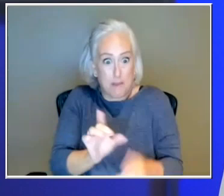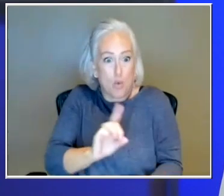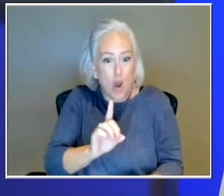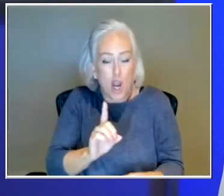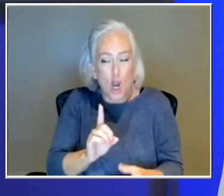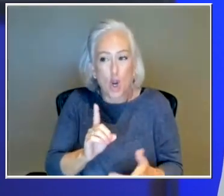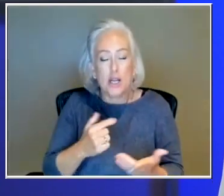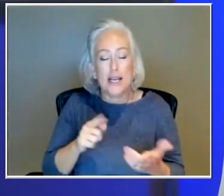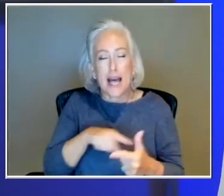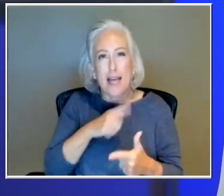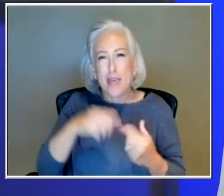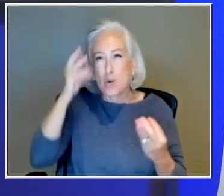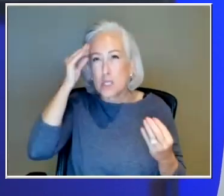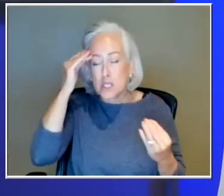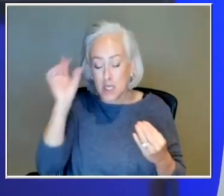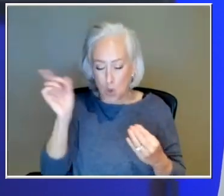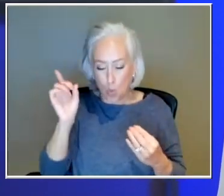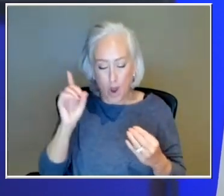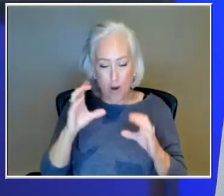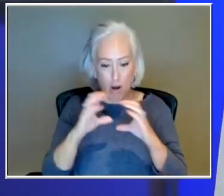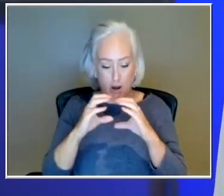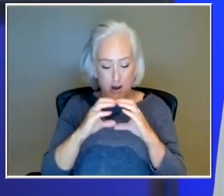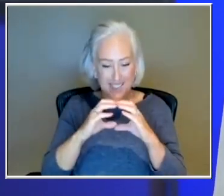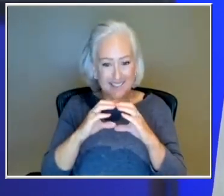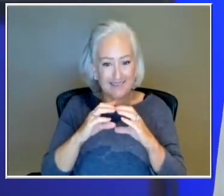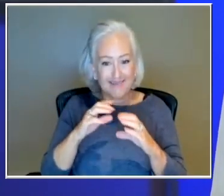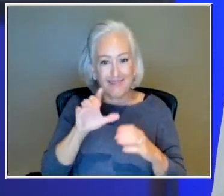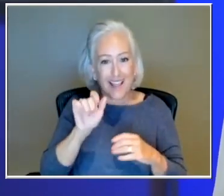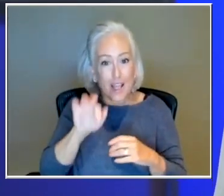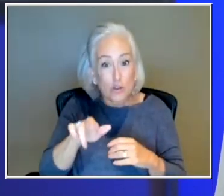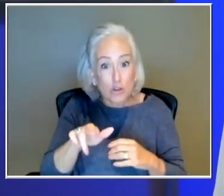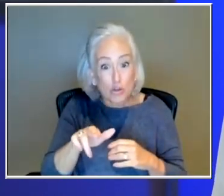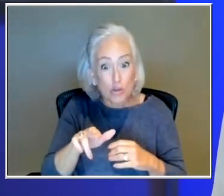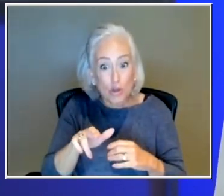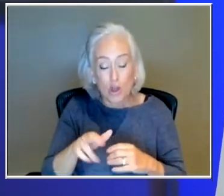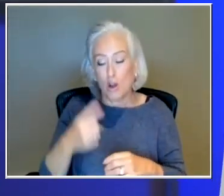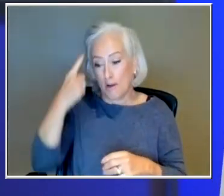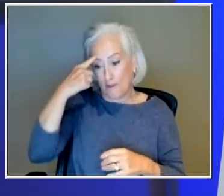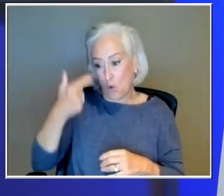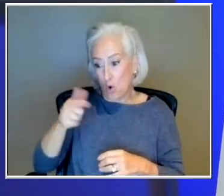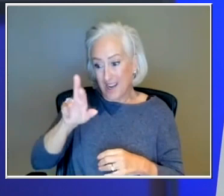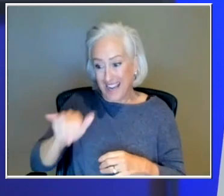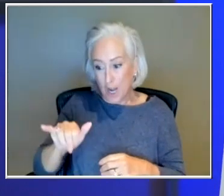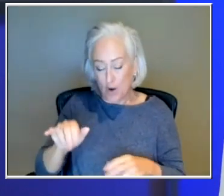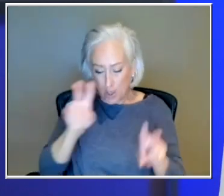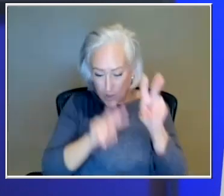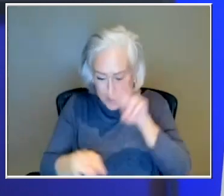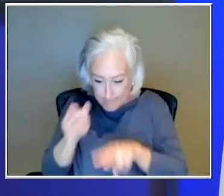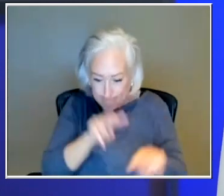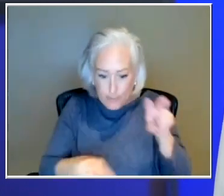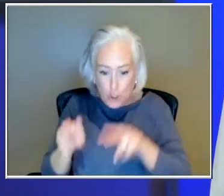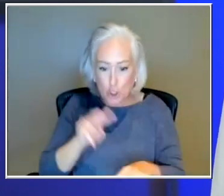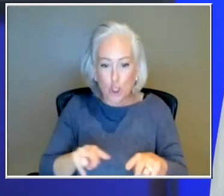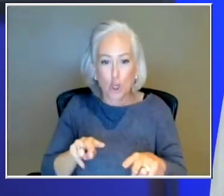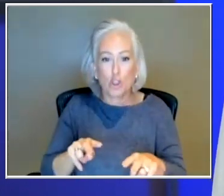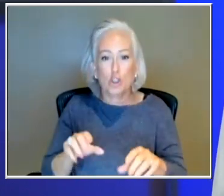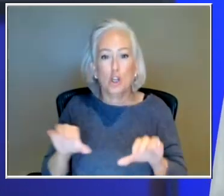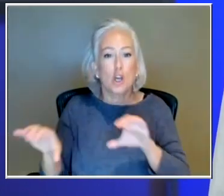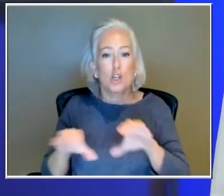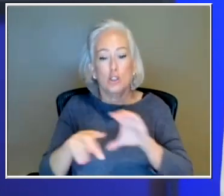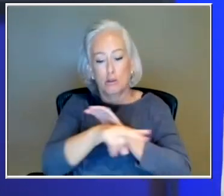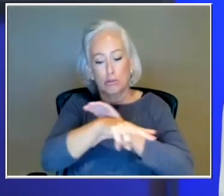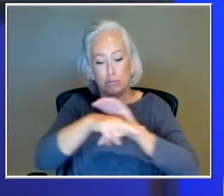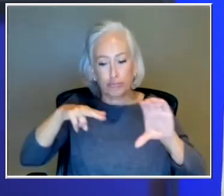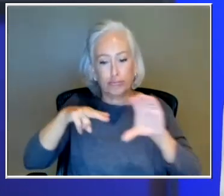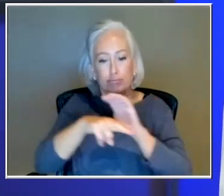cancer cells? And so in Gary's case, we go and we search, we do advanced imaging in the form of a PET scan, and we find, okay, well,